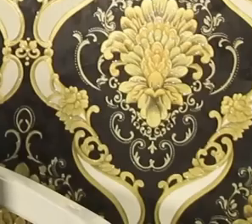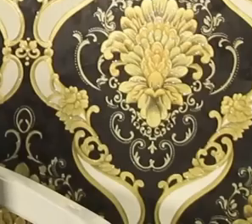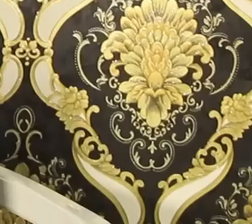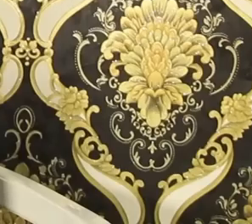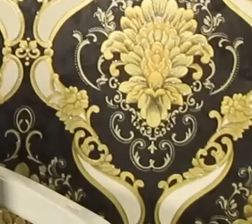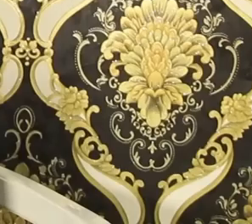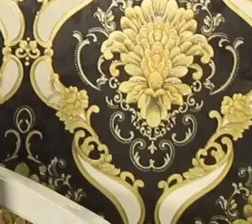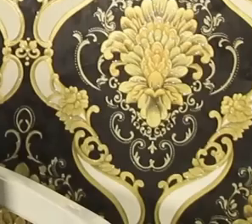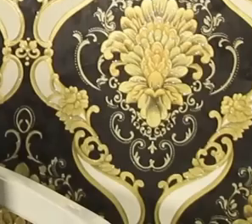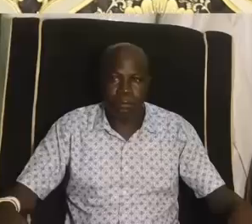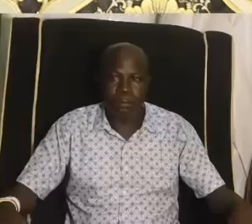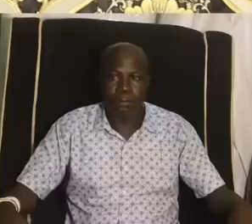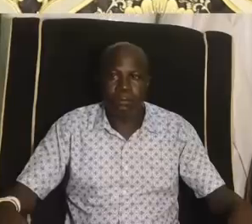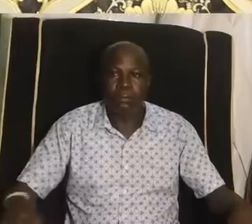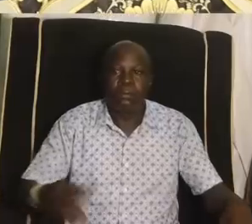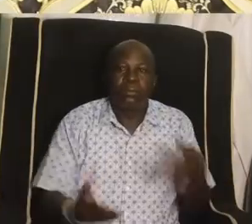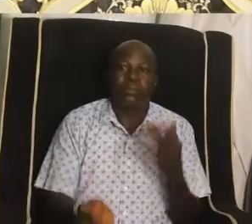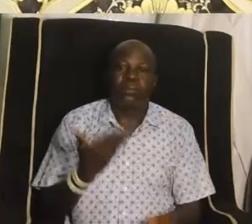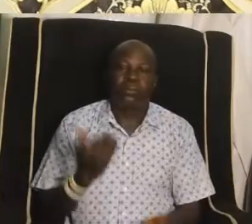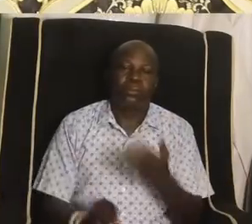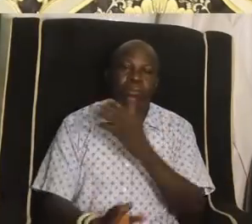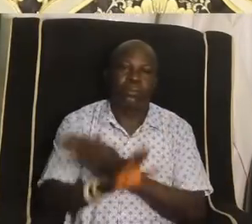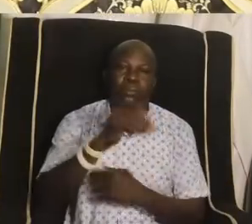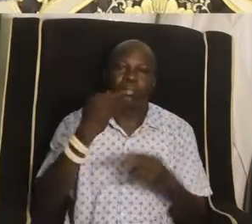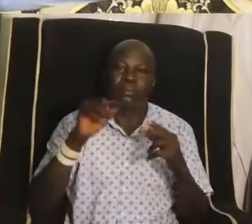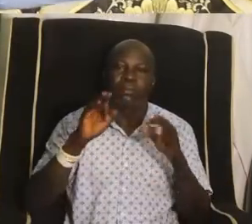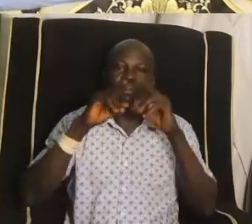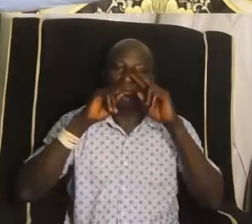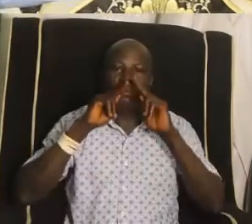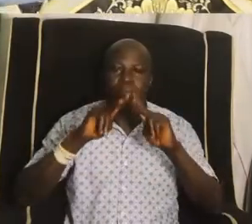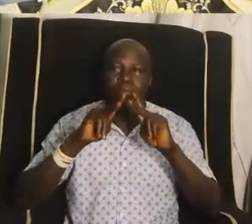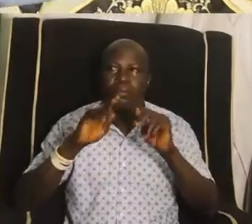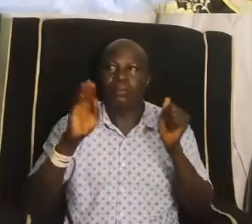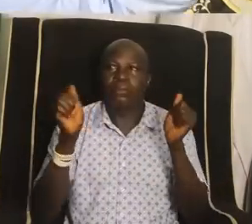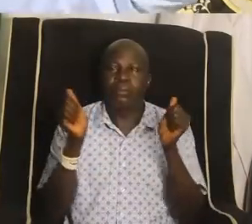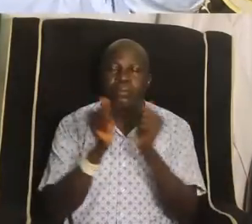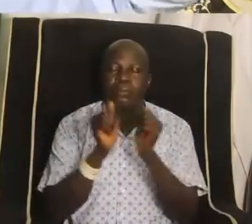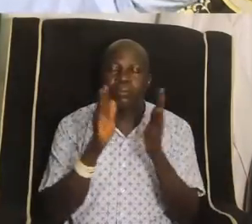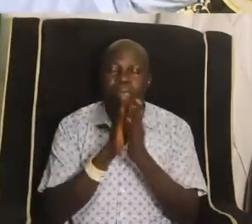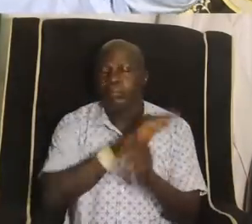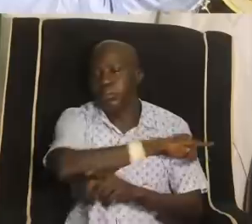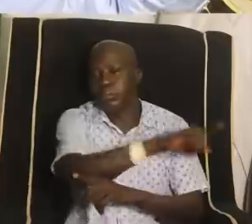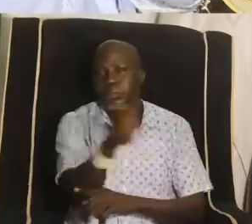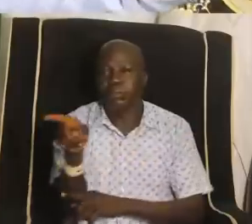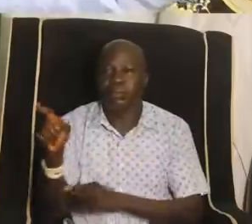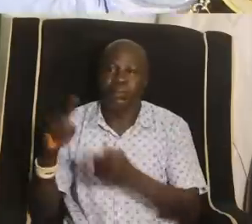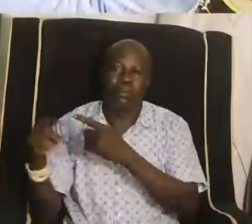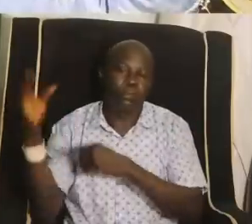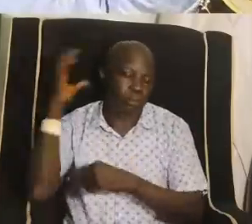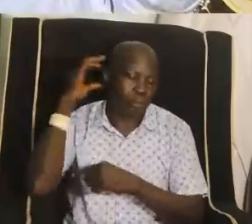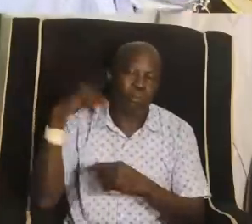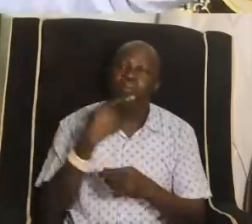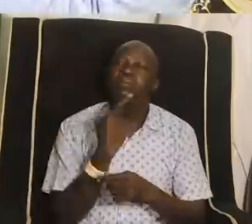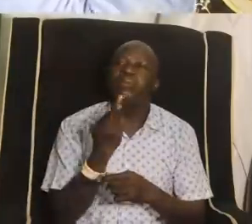nje ki olorun alaafia may God have peace ki o wa pelu gbogbo eniyan be with everyone to ngbo ohun